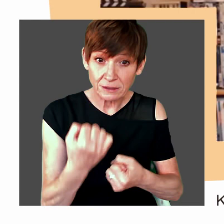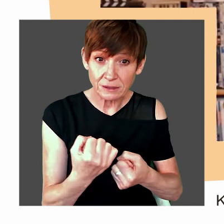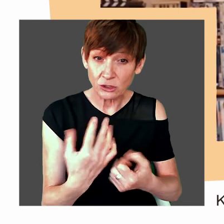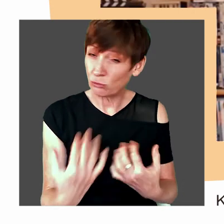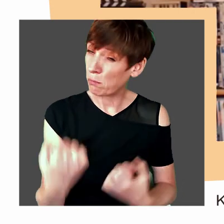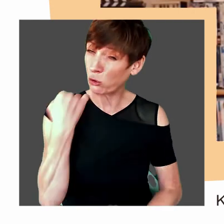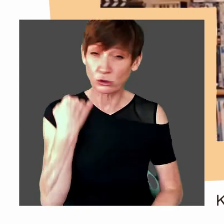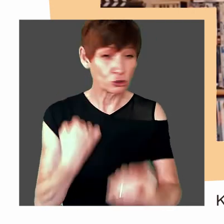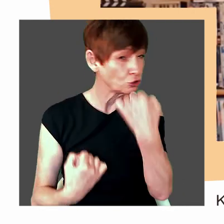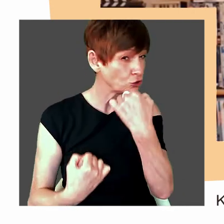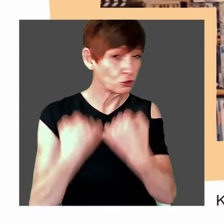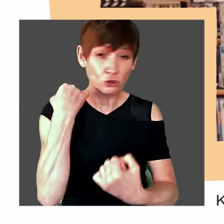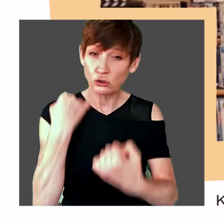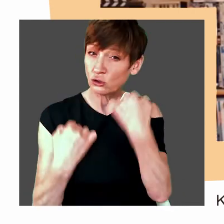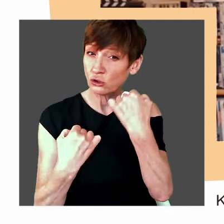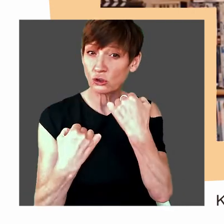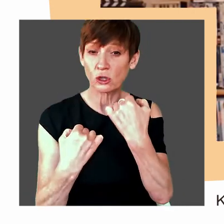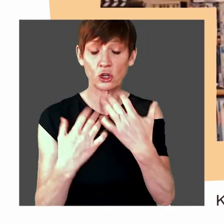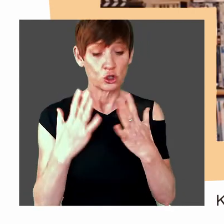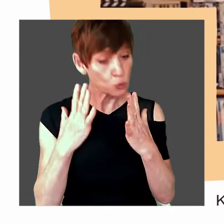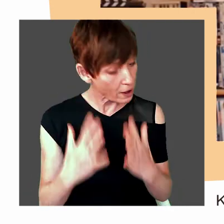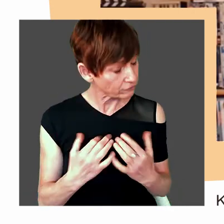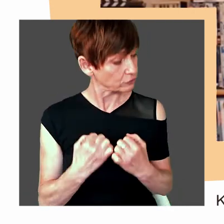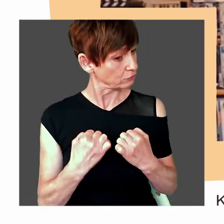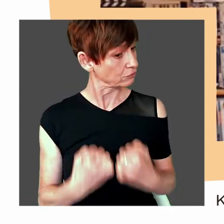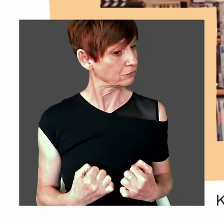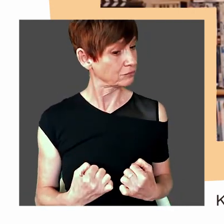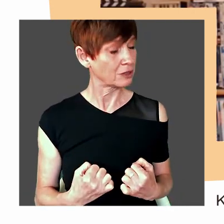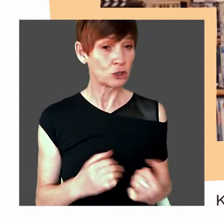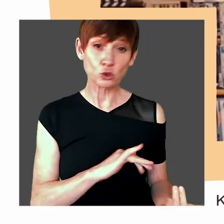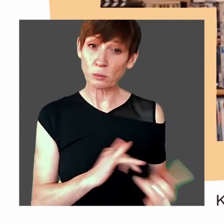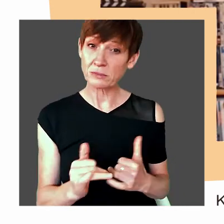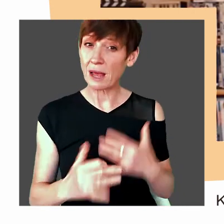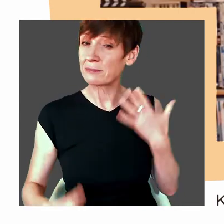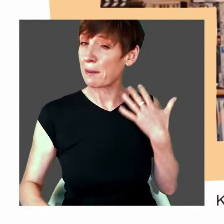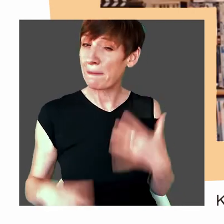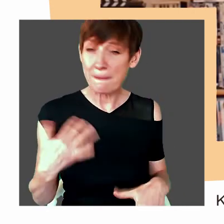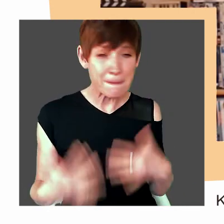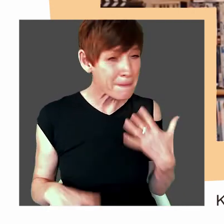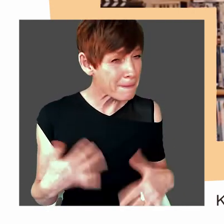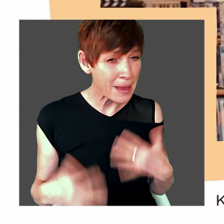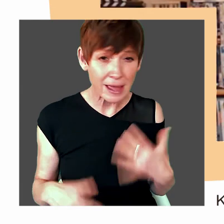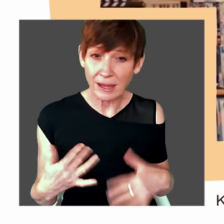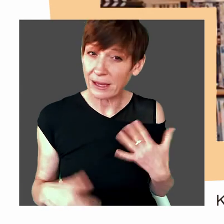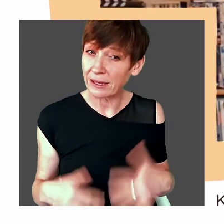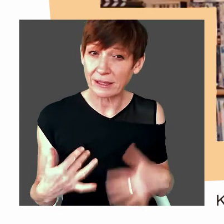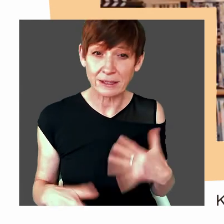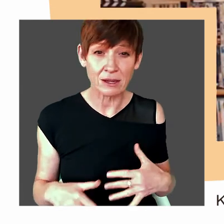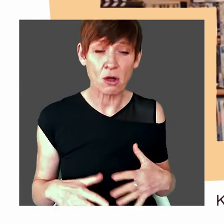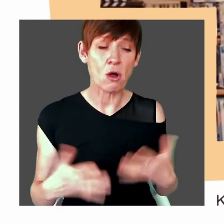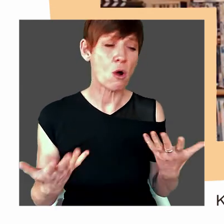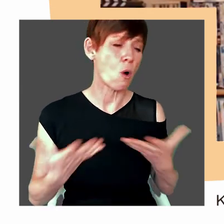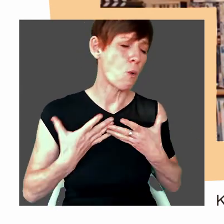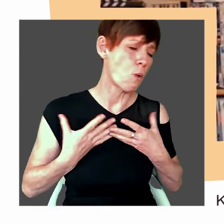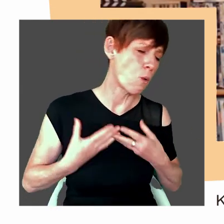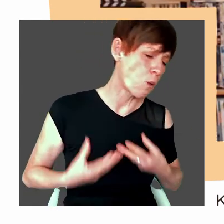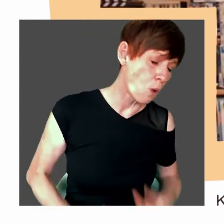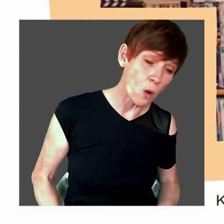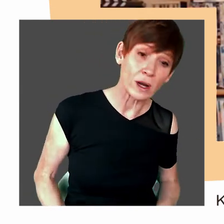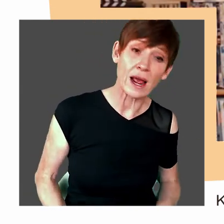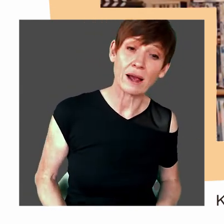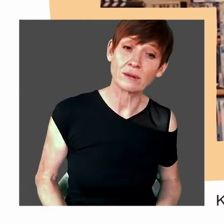punches, and you have to sometimes the pain, the exhausted, when you get